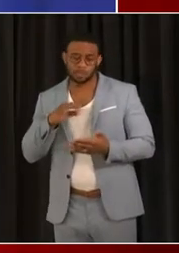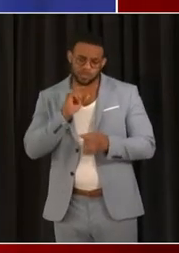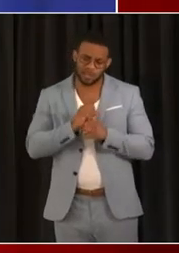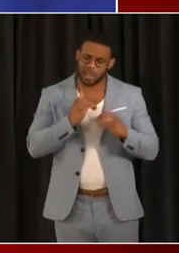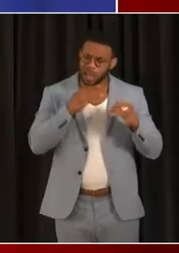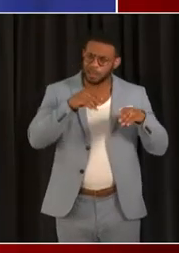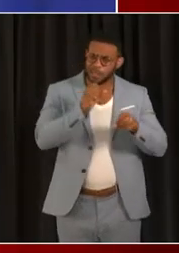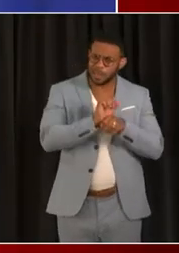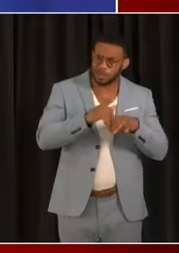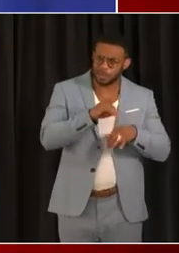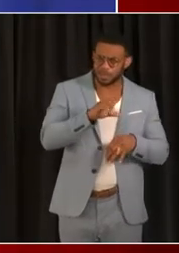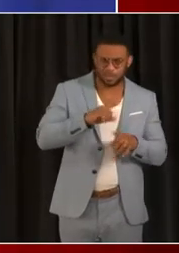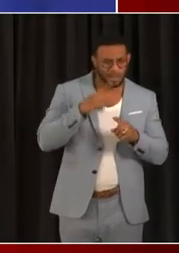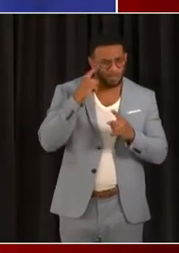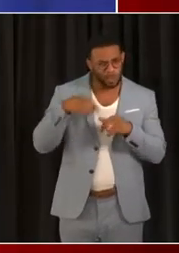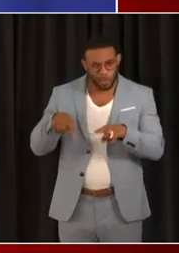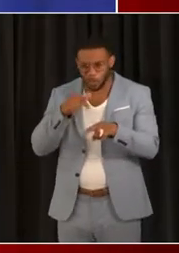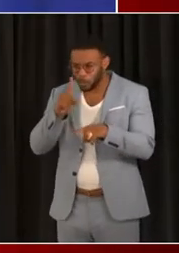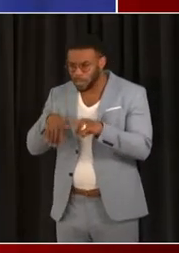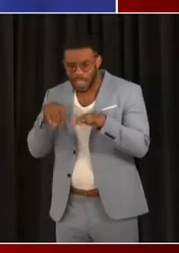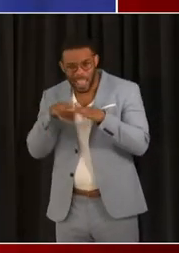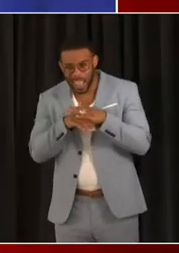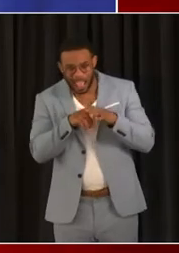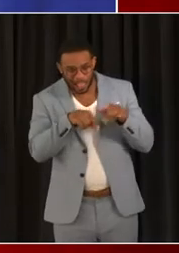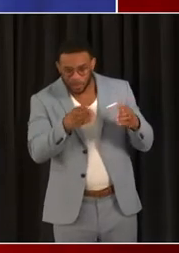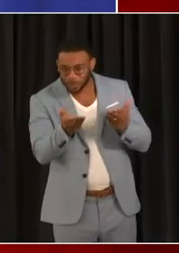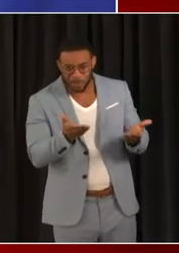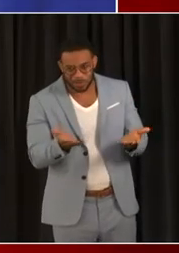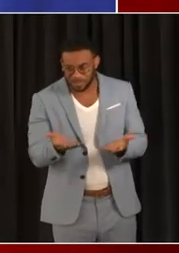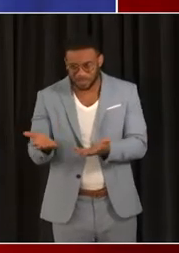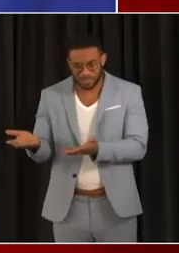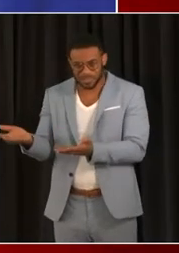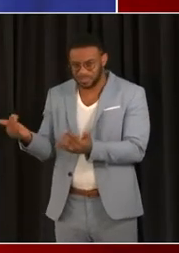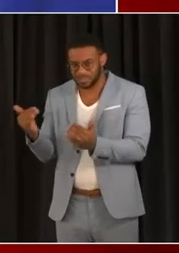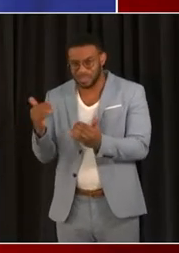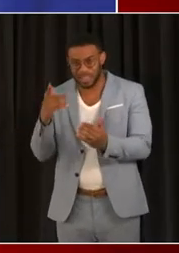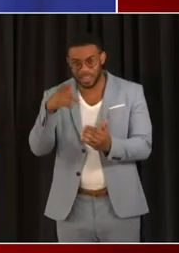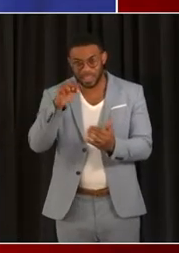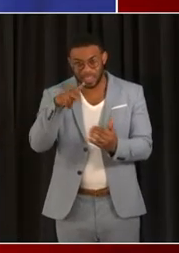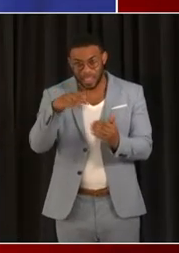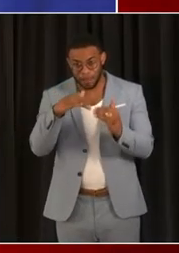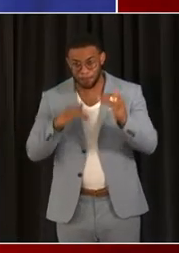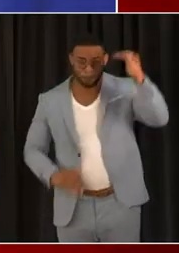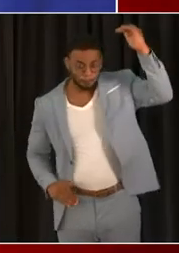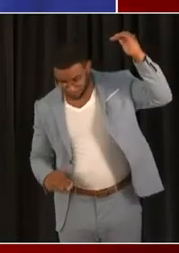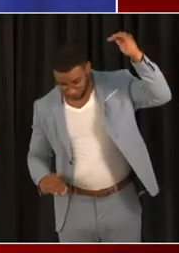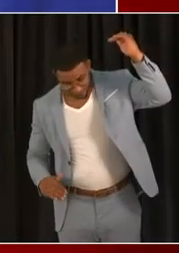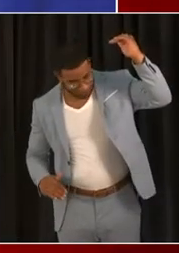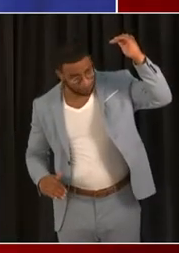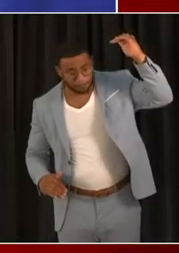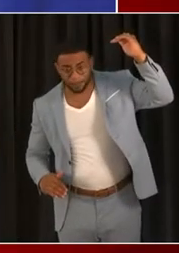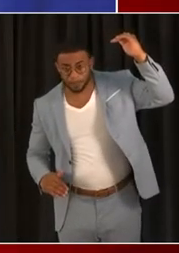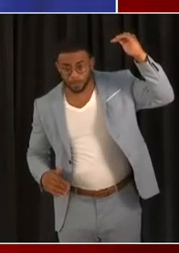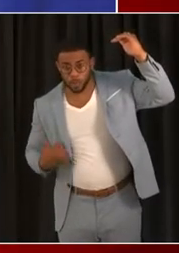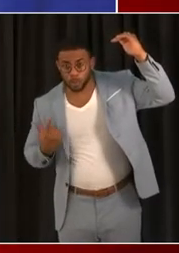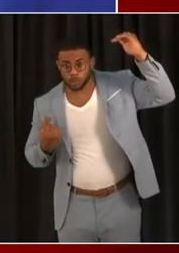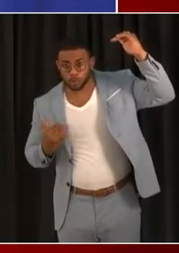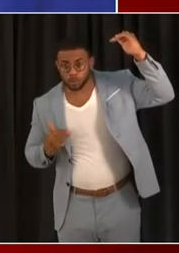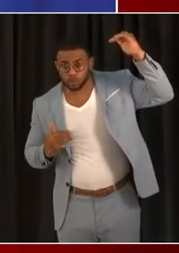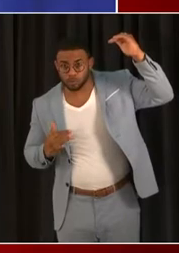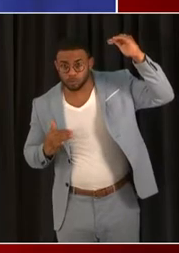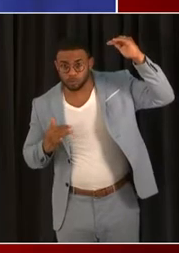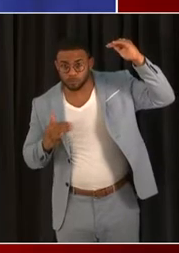high paying jobs that are here. But for those who can't access those services, the gap is phenomenal. And so what we choose